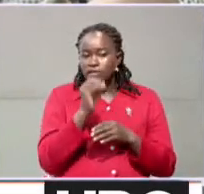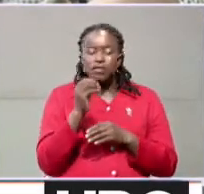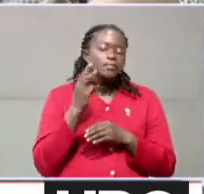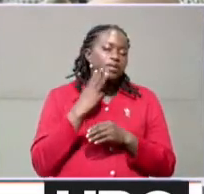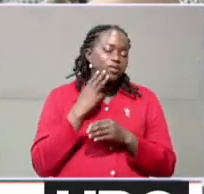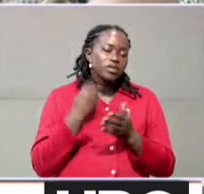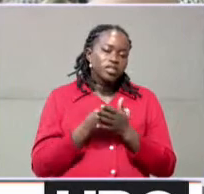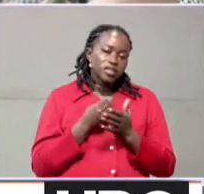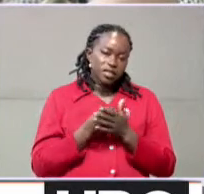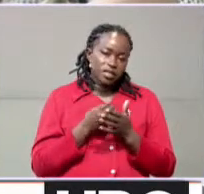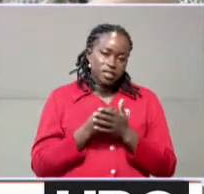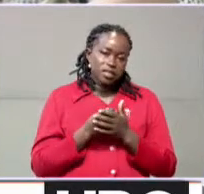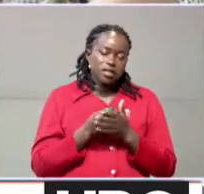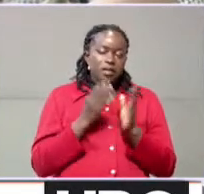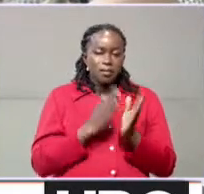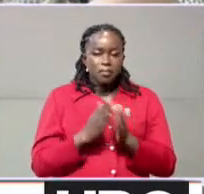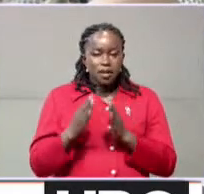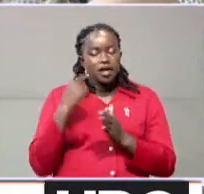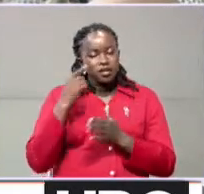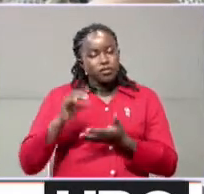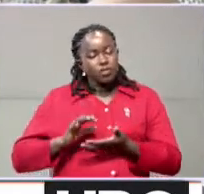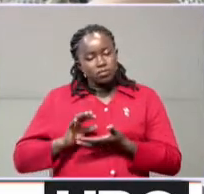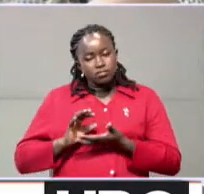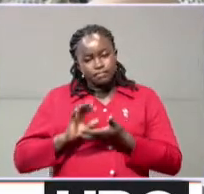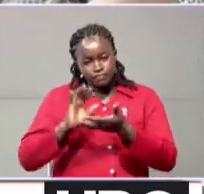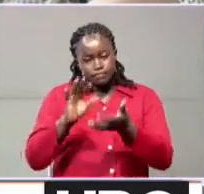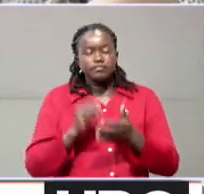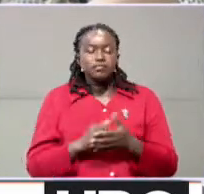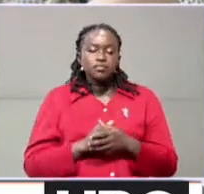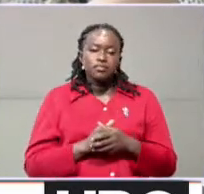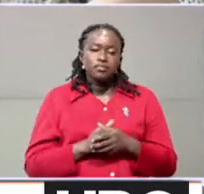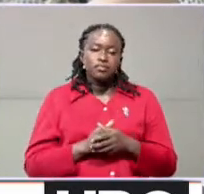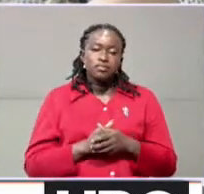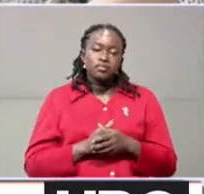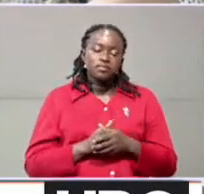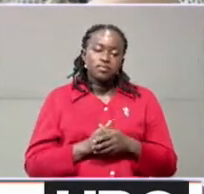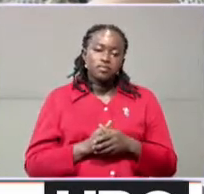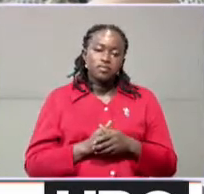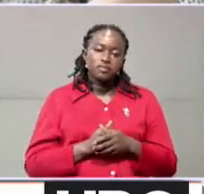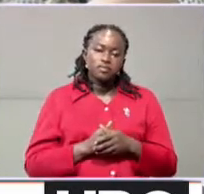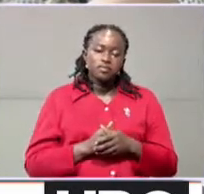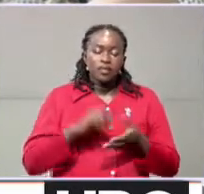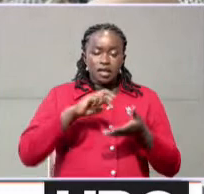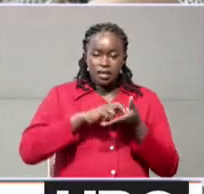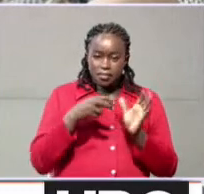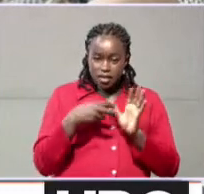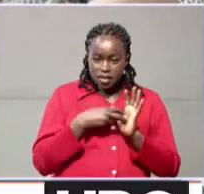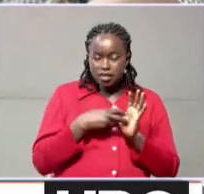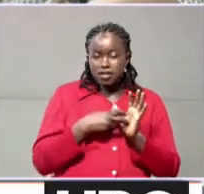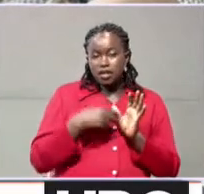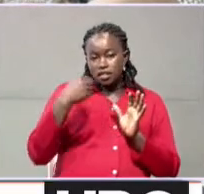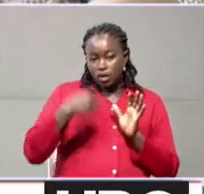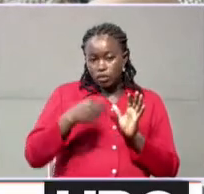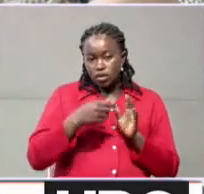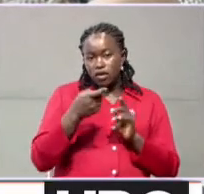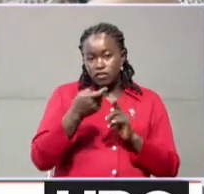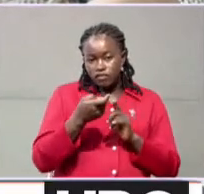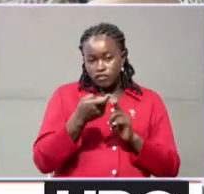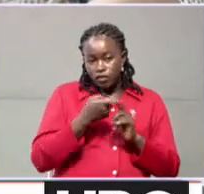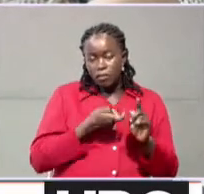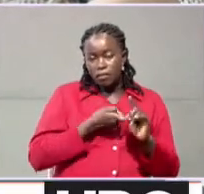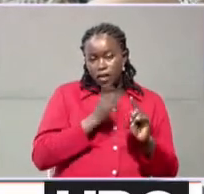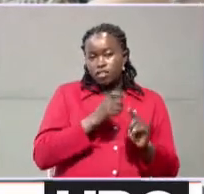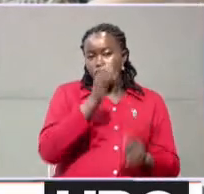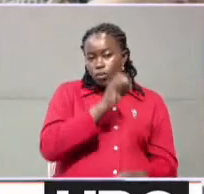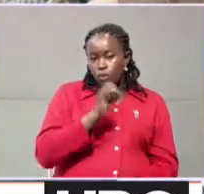shillings is planned for disbursement so the quarter running from october